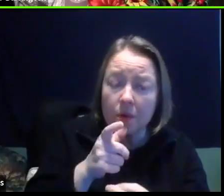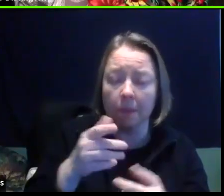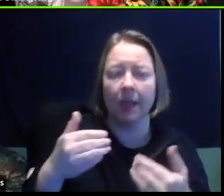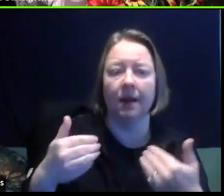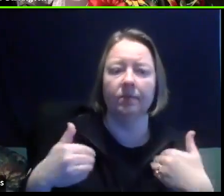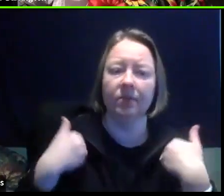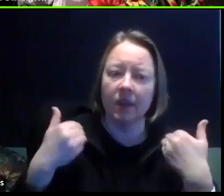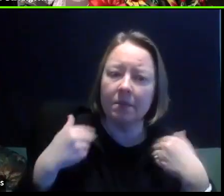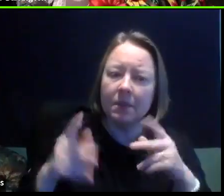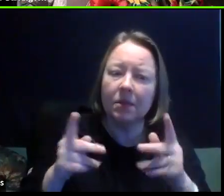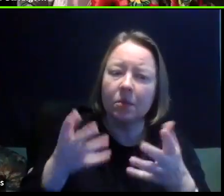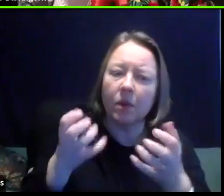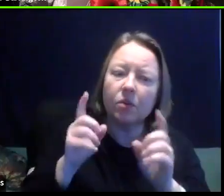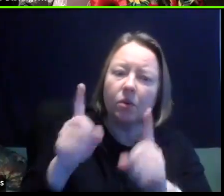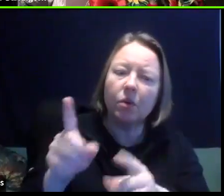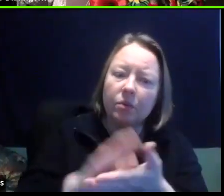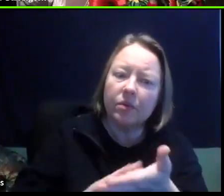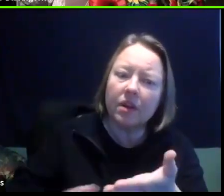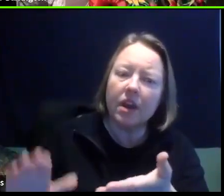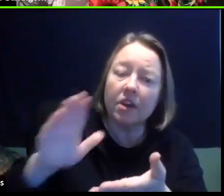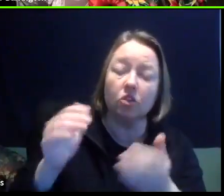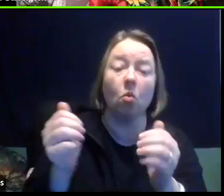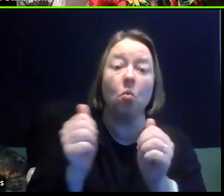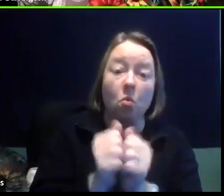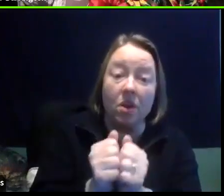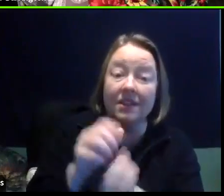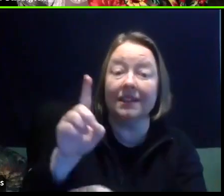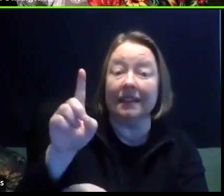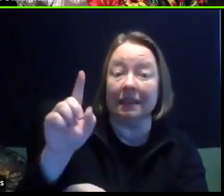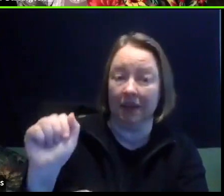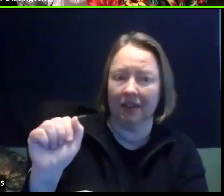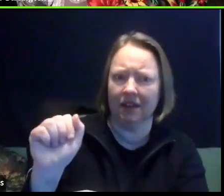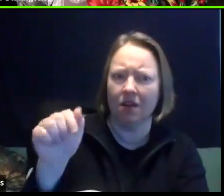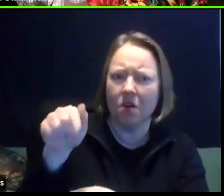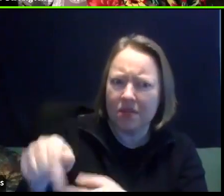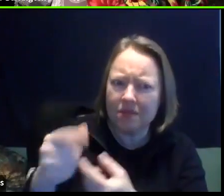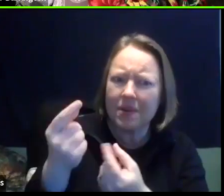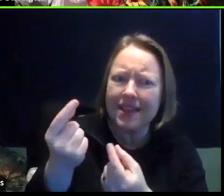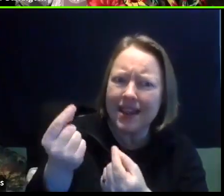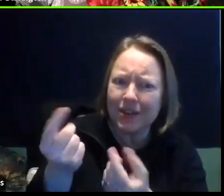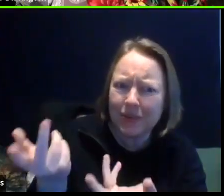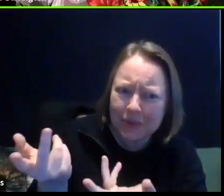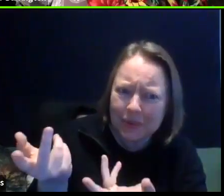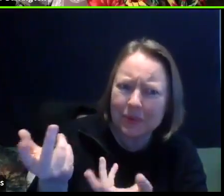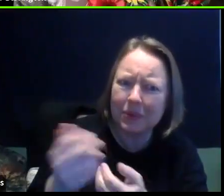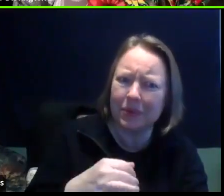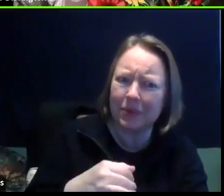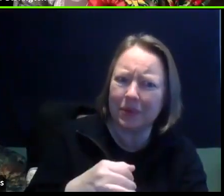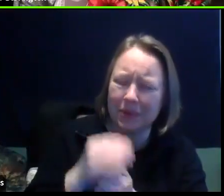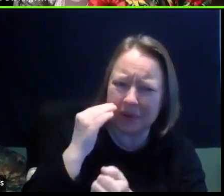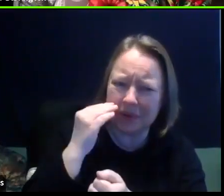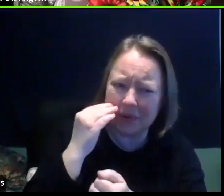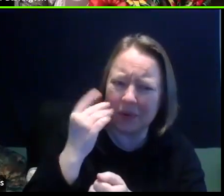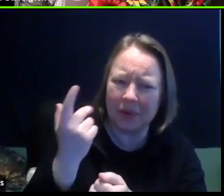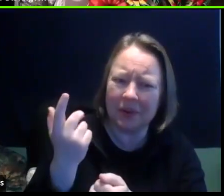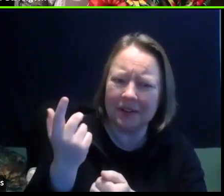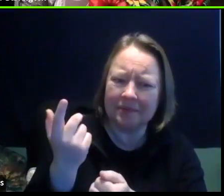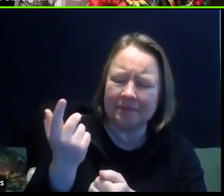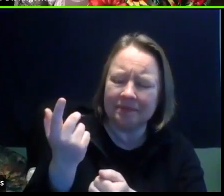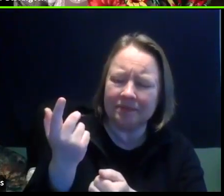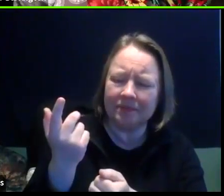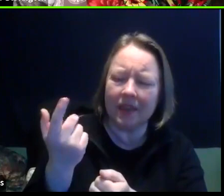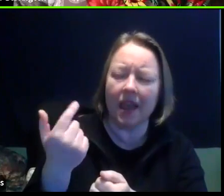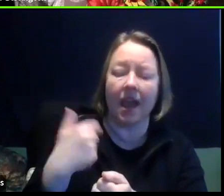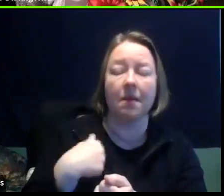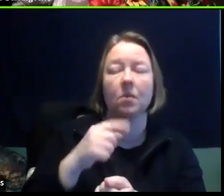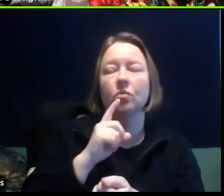who want to go to college, who have a disability. What do they do? Mm-hmm. You know, and I